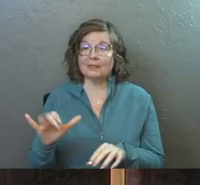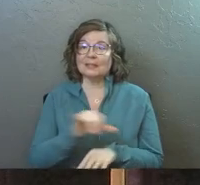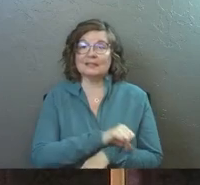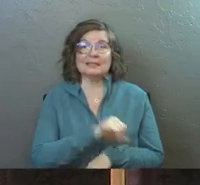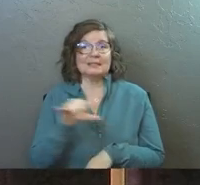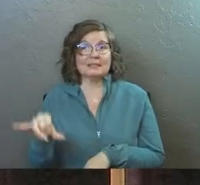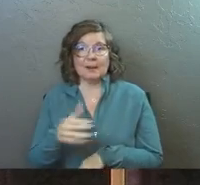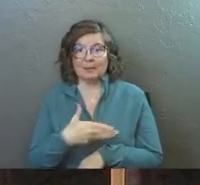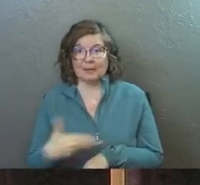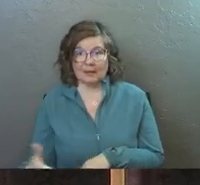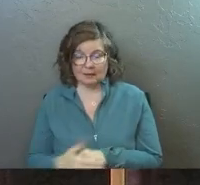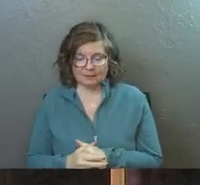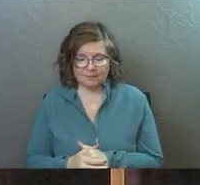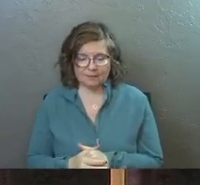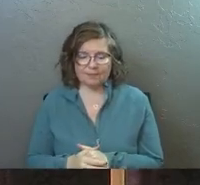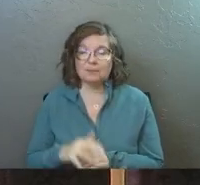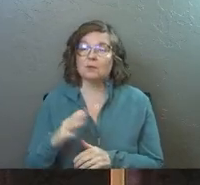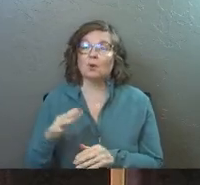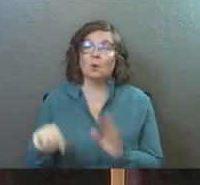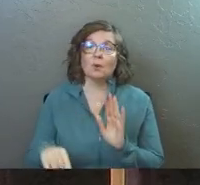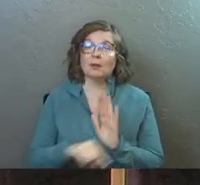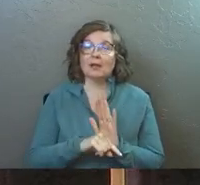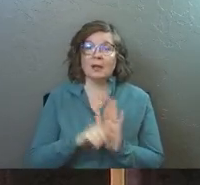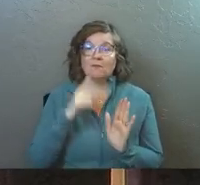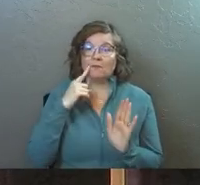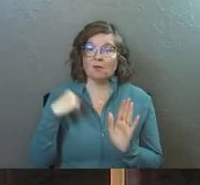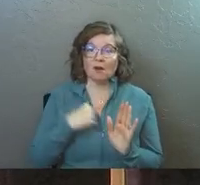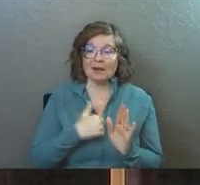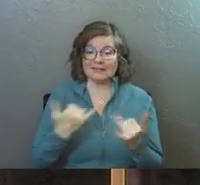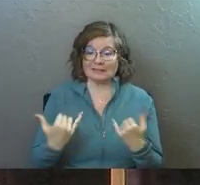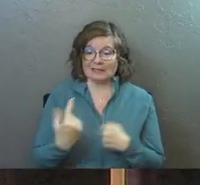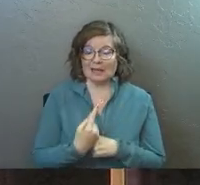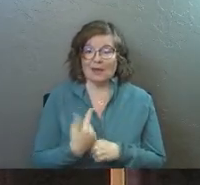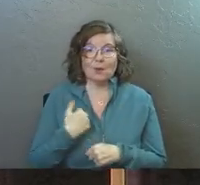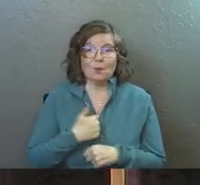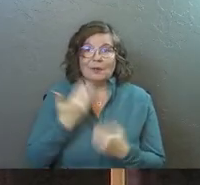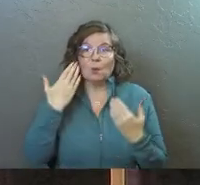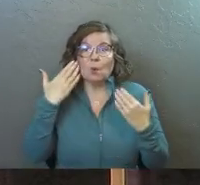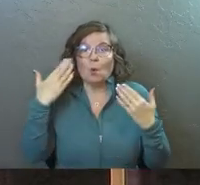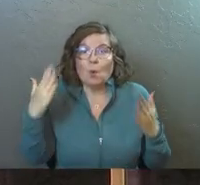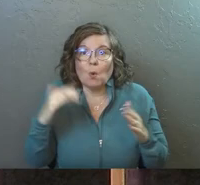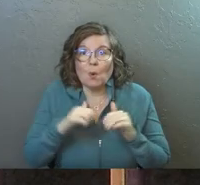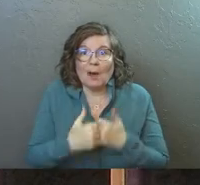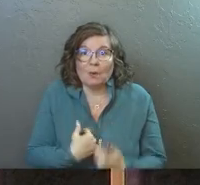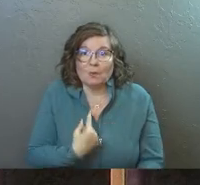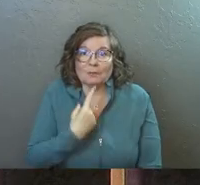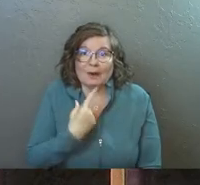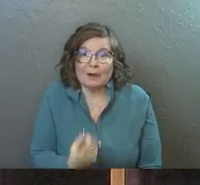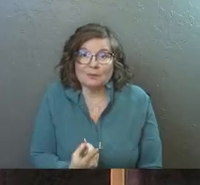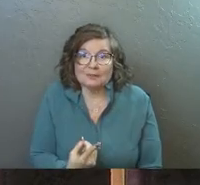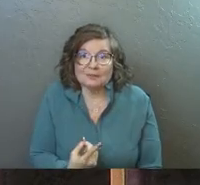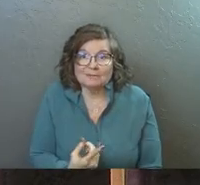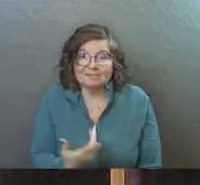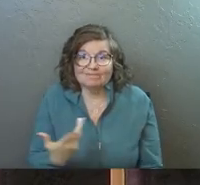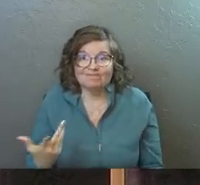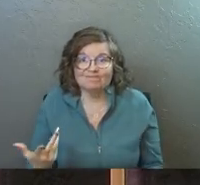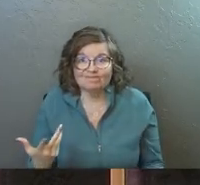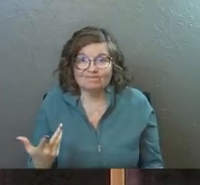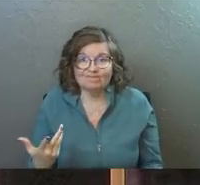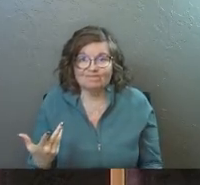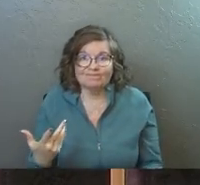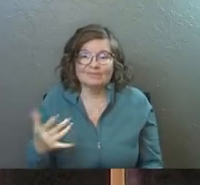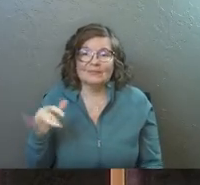did the same thing. And so the negative for us is that today, we don't even know how it was pronounced.